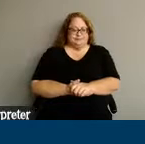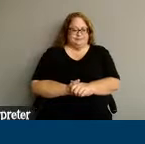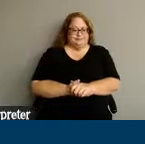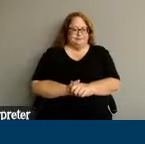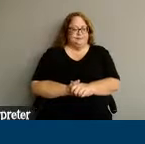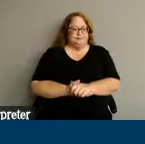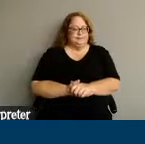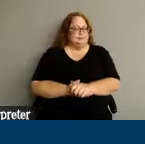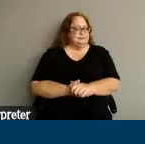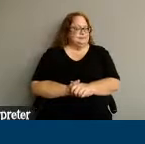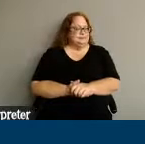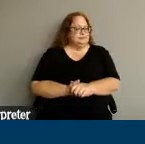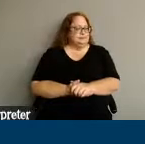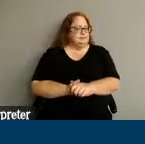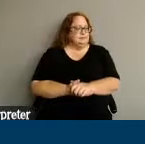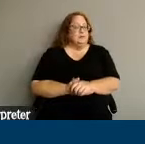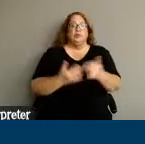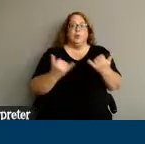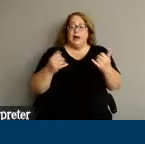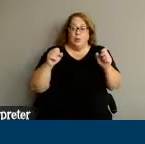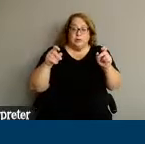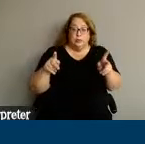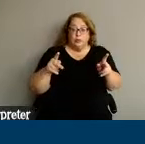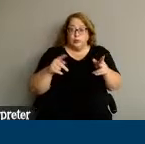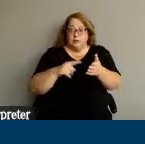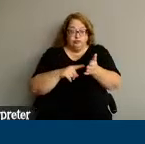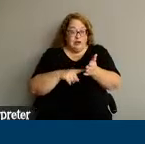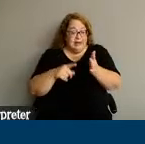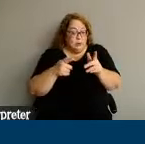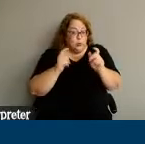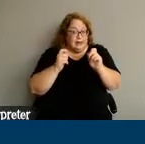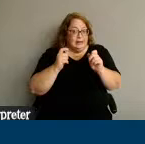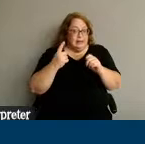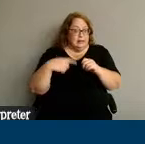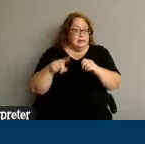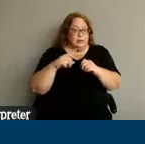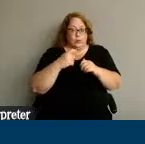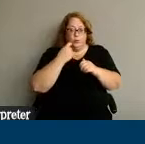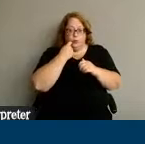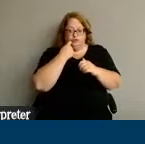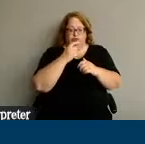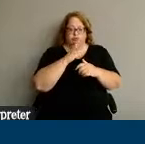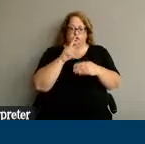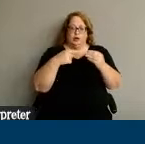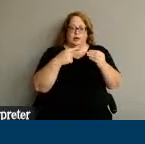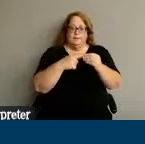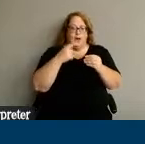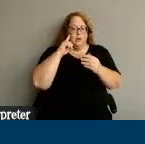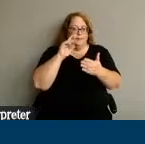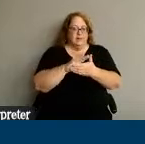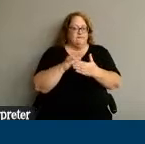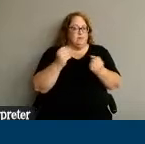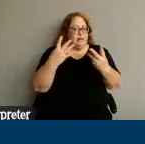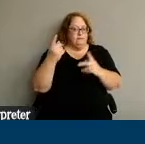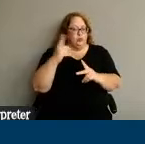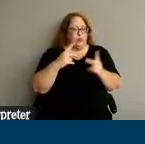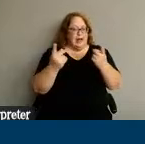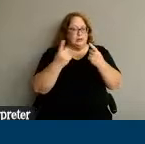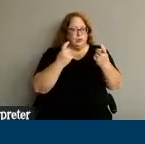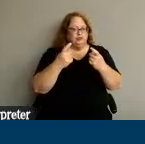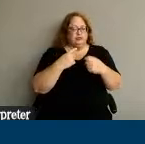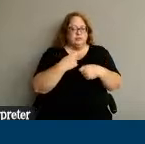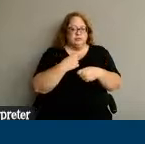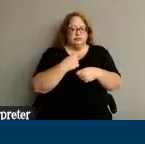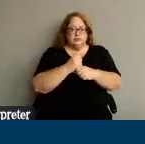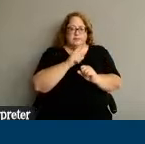Next slide, please. So this is our opportunity to check in quickly in the section that we just covered. I believe that many of you asked questions, but just to